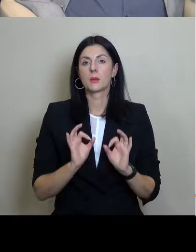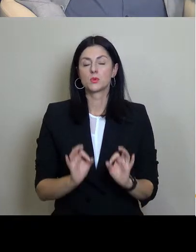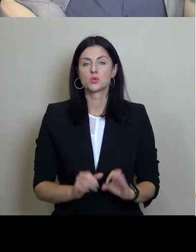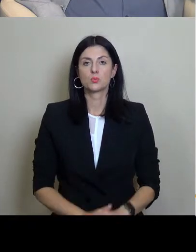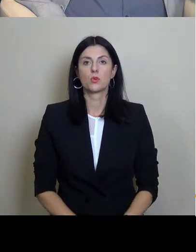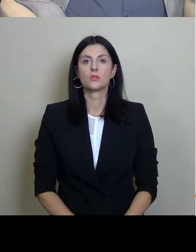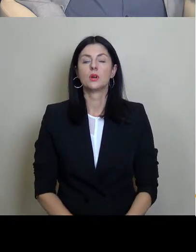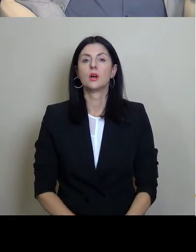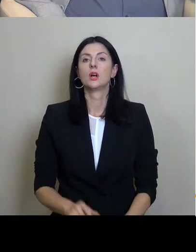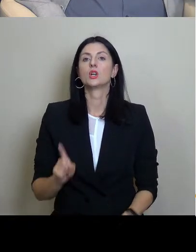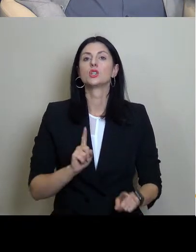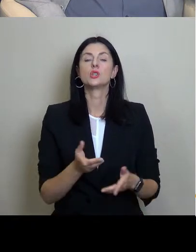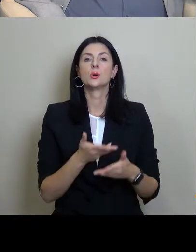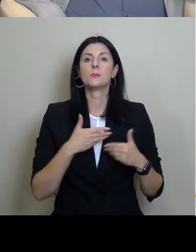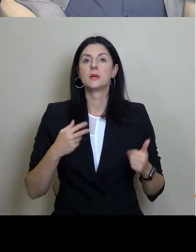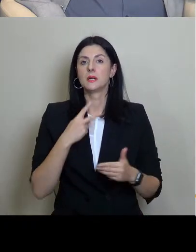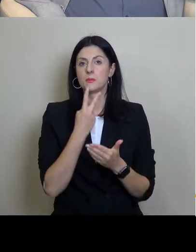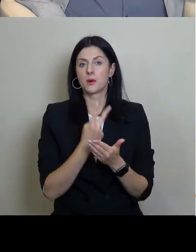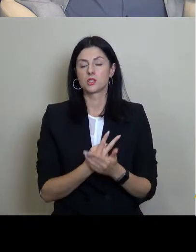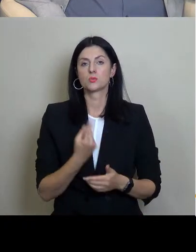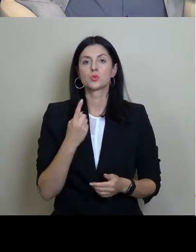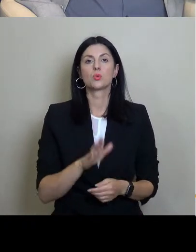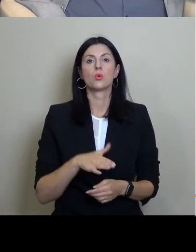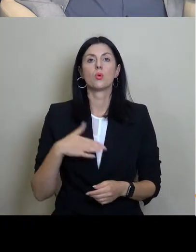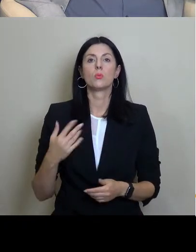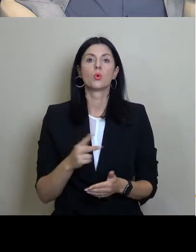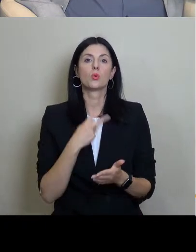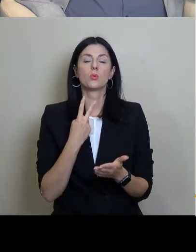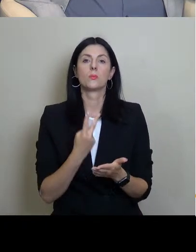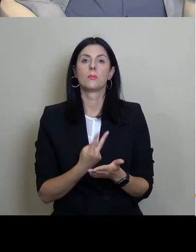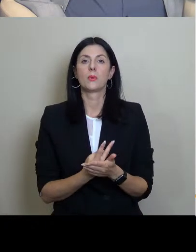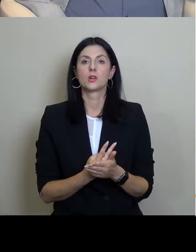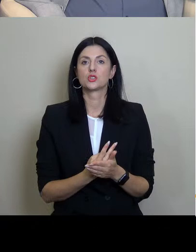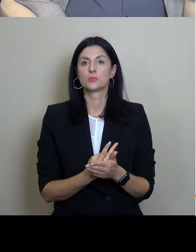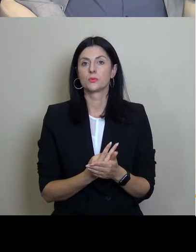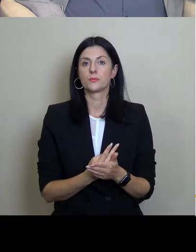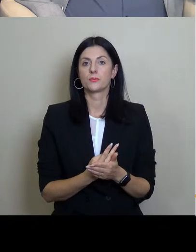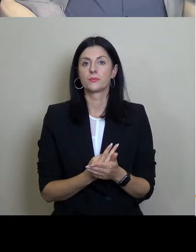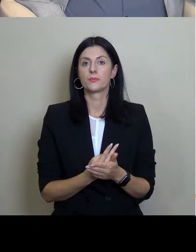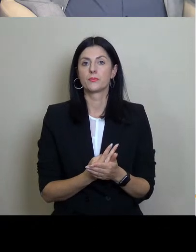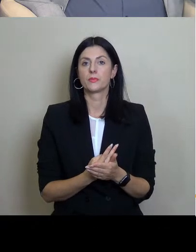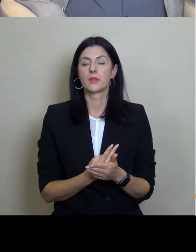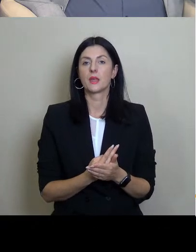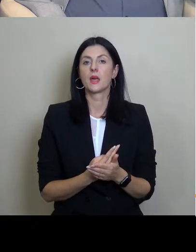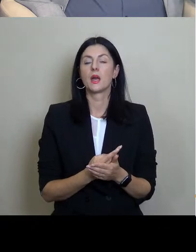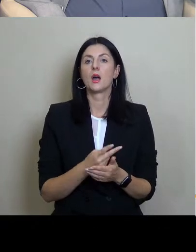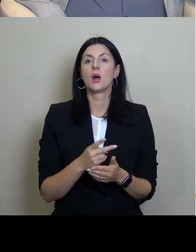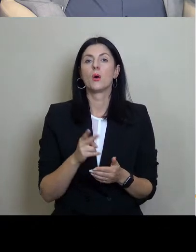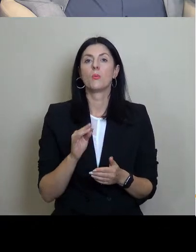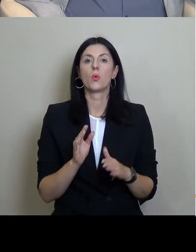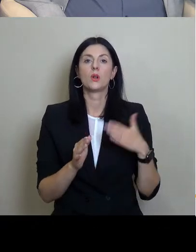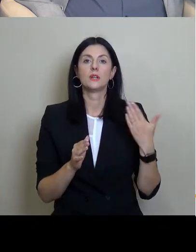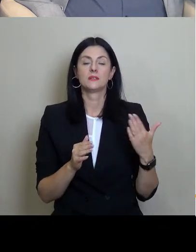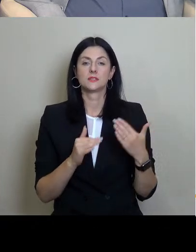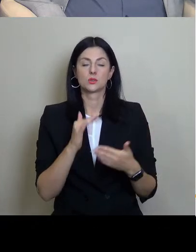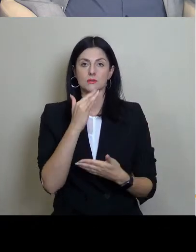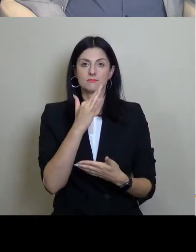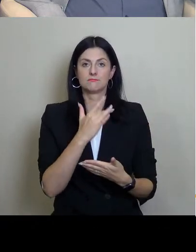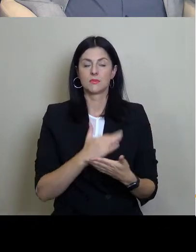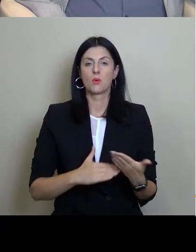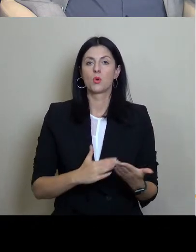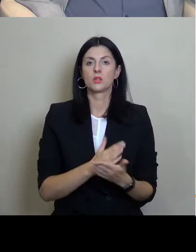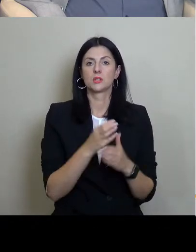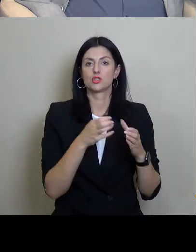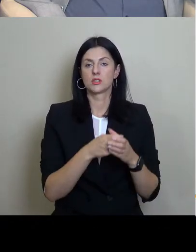the latest version of it. Exactly. So what do we see here? On the one hand, left-hand side column, that's the list of